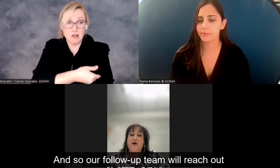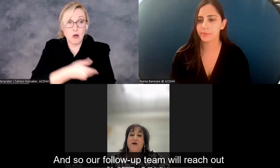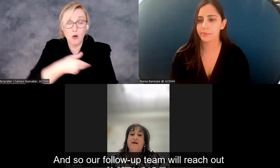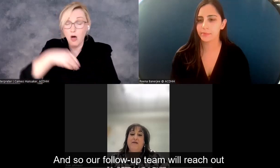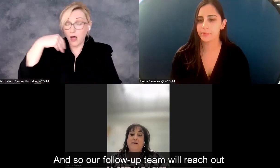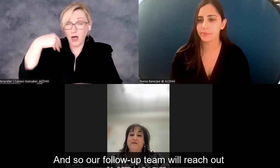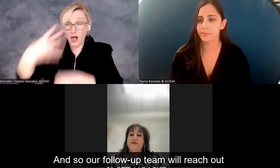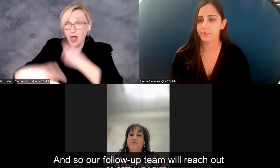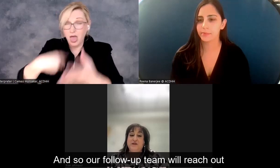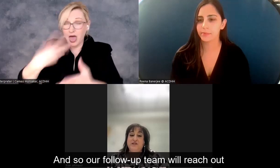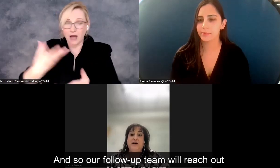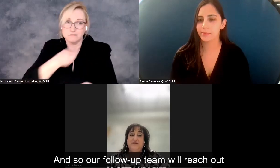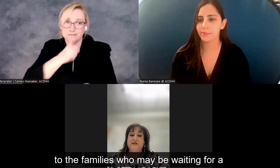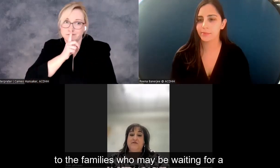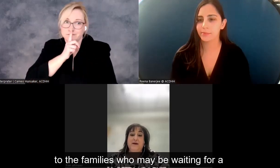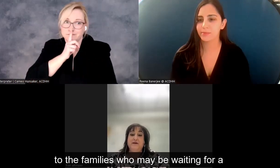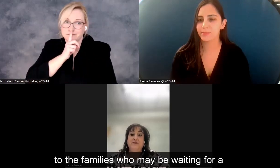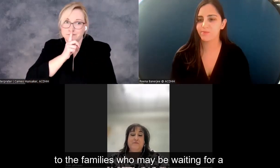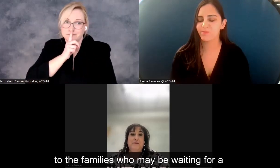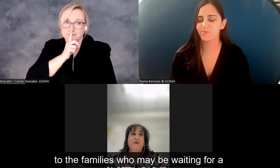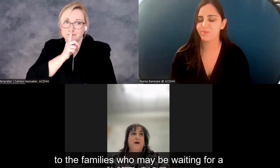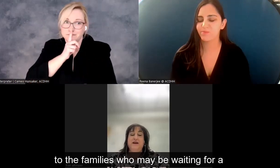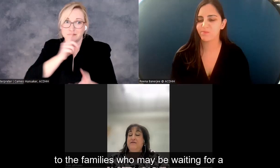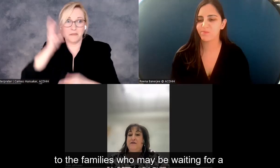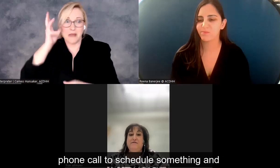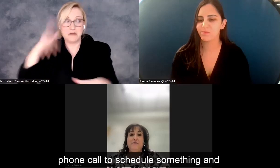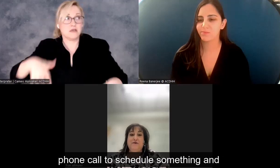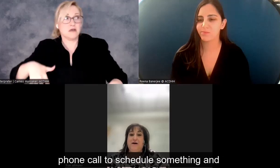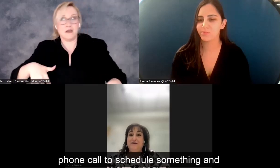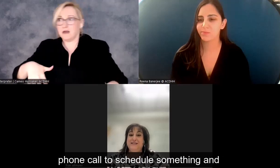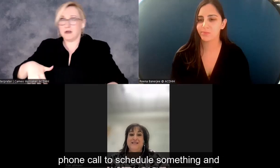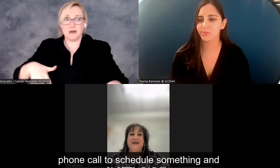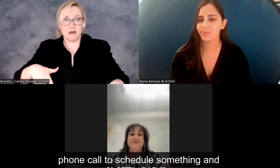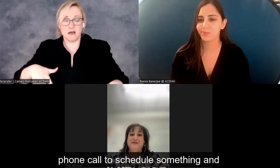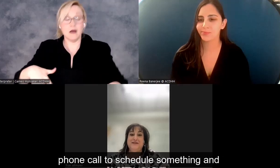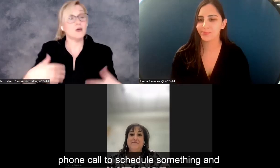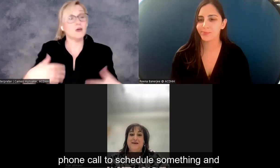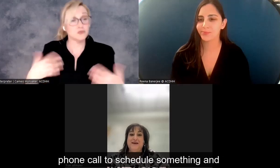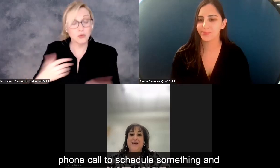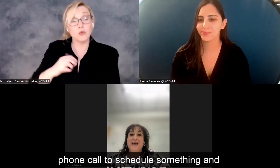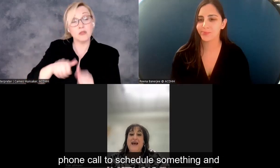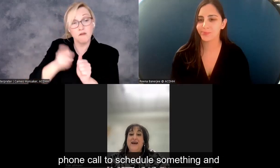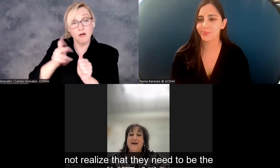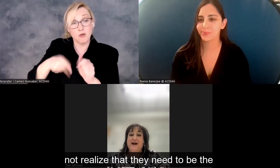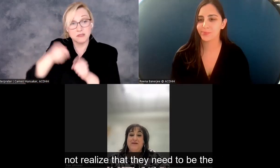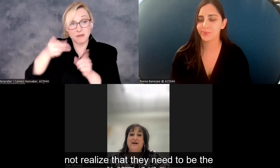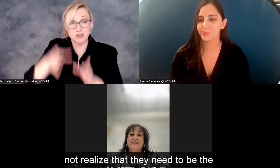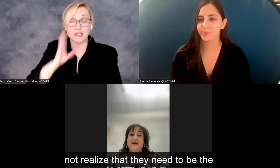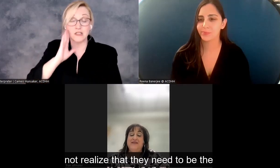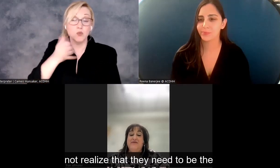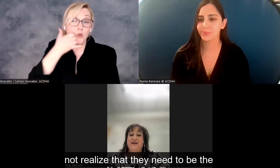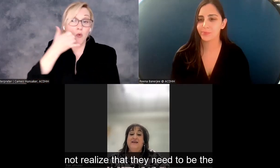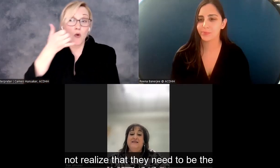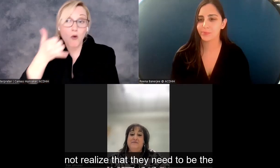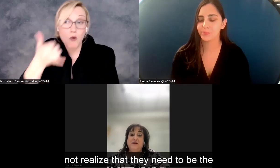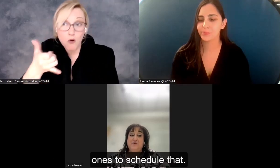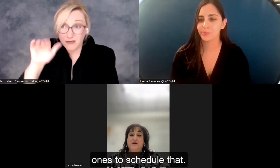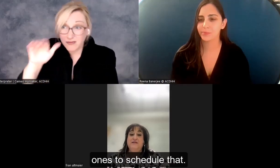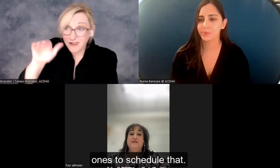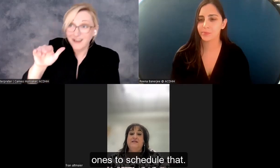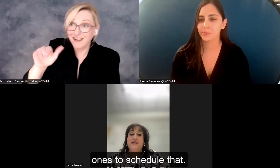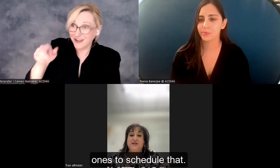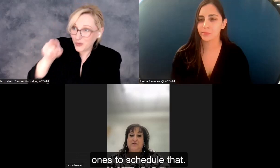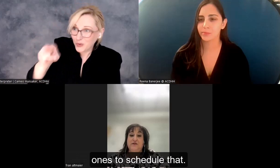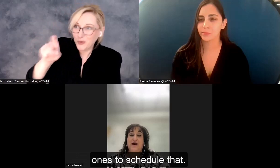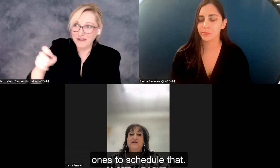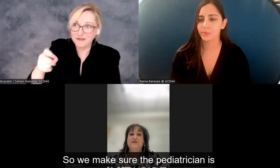And so our follow-up team will reach out to the families who may be waiting for a phone call to schedule something and not realize that they need to be the ones